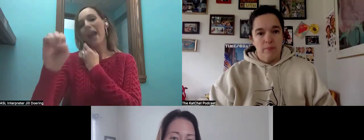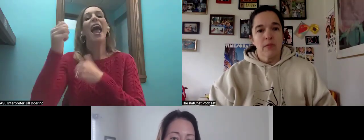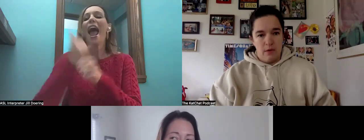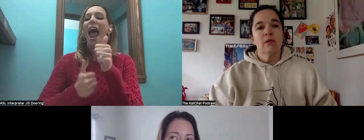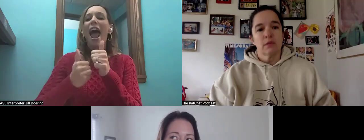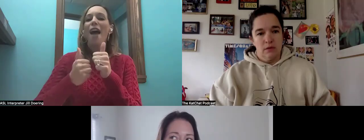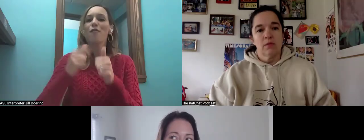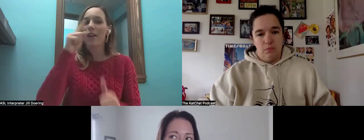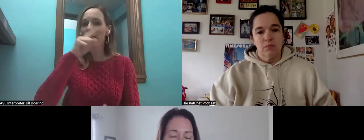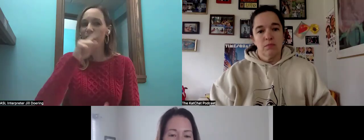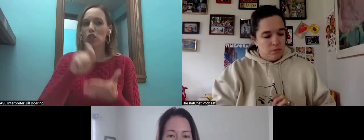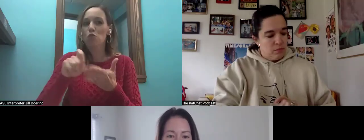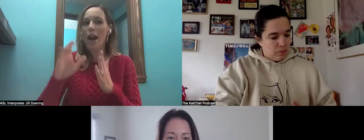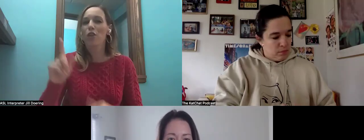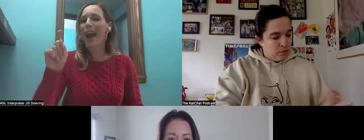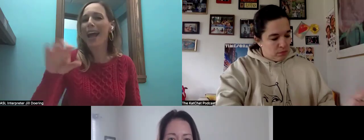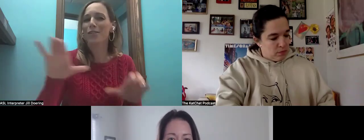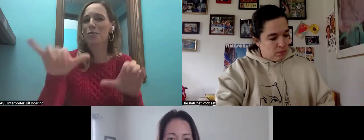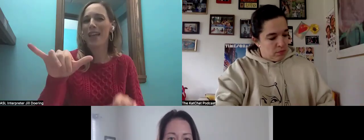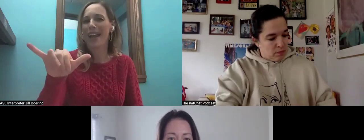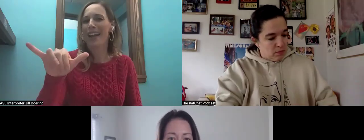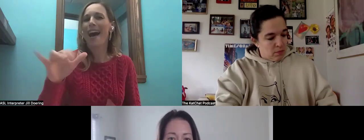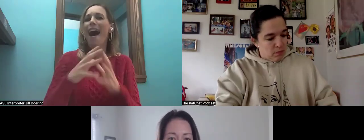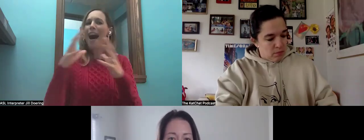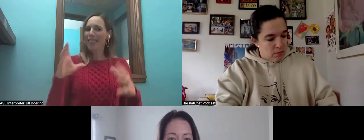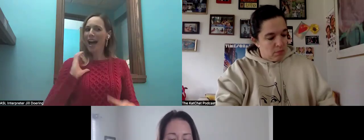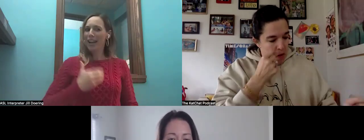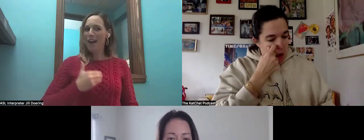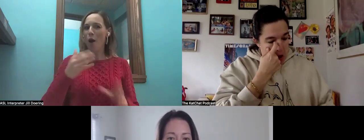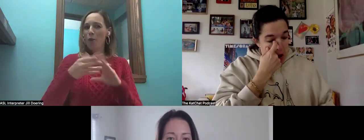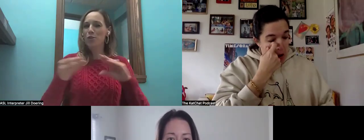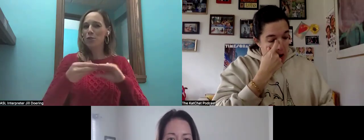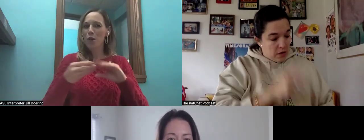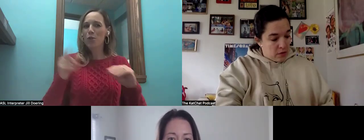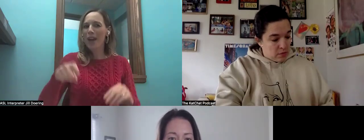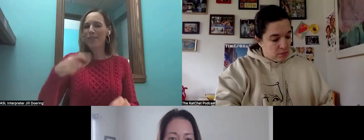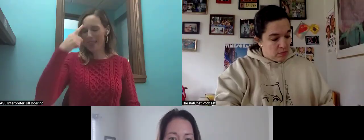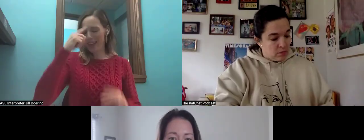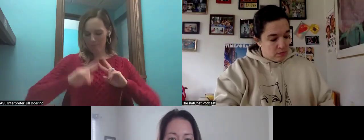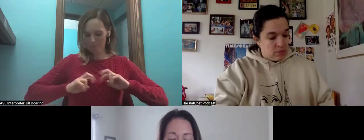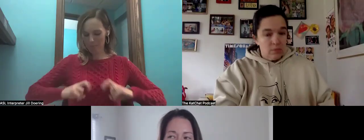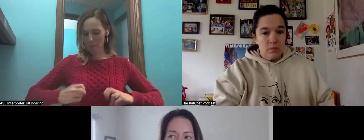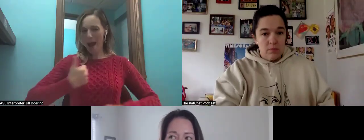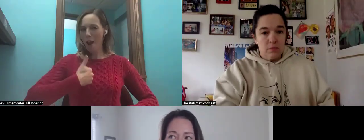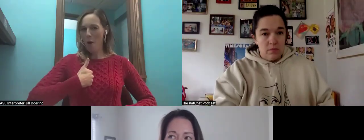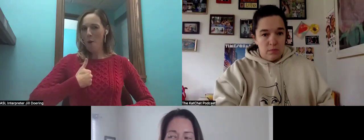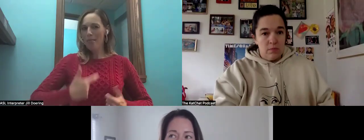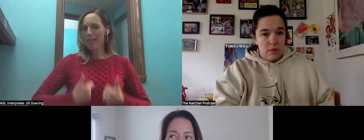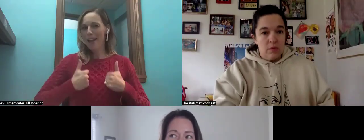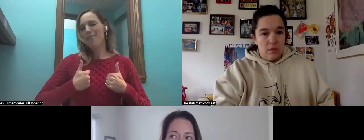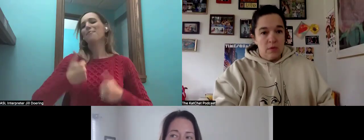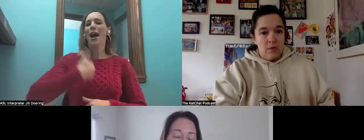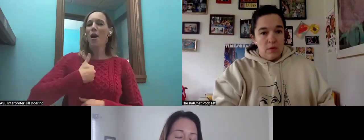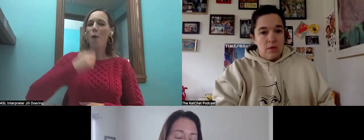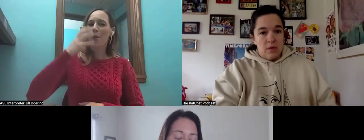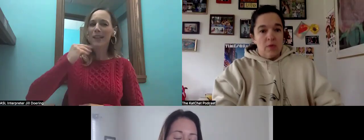that because that's how we come up with a lot of our stories is kind of thinking about our own life and our own experiences. And I